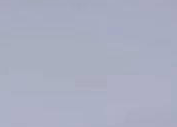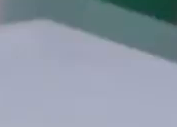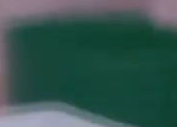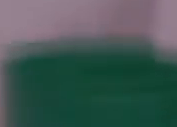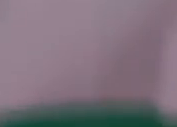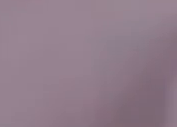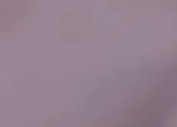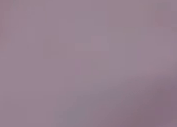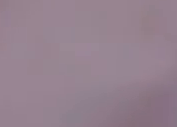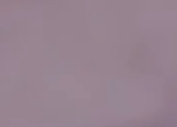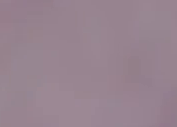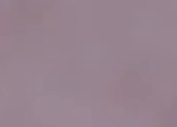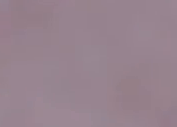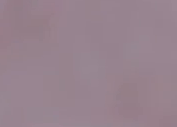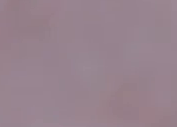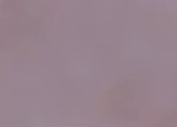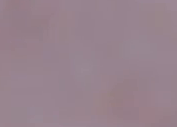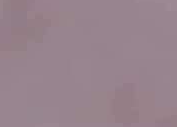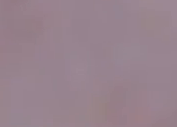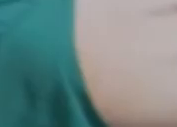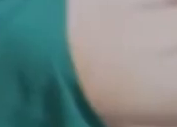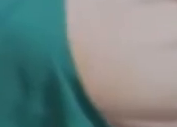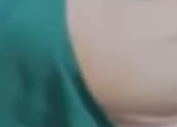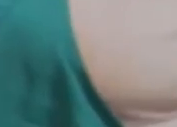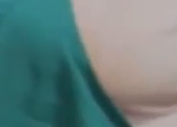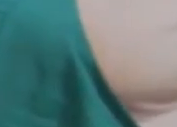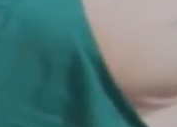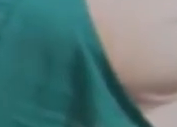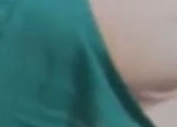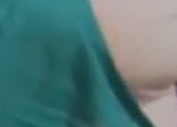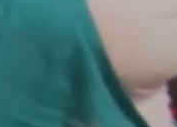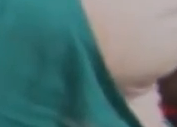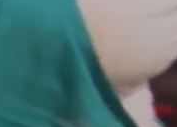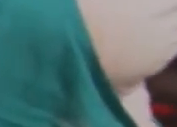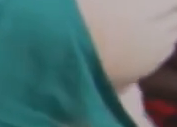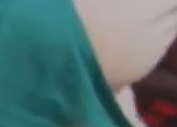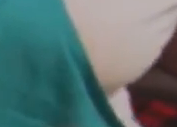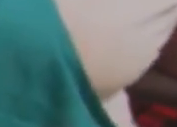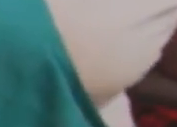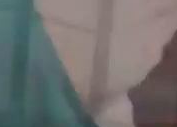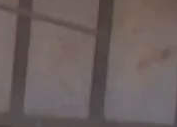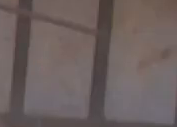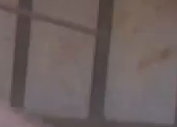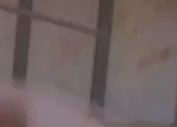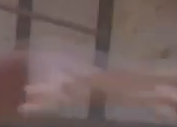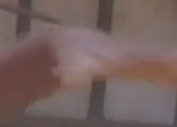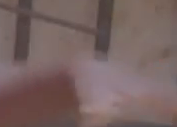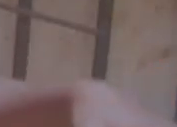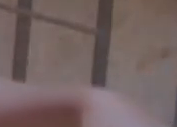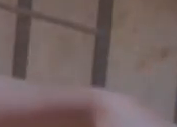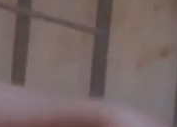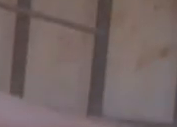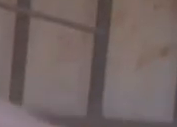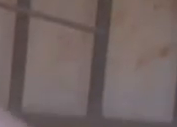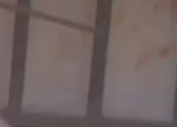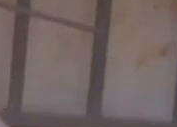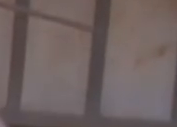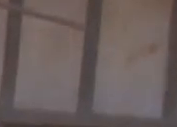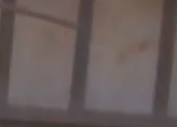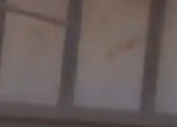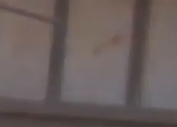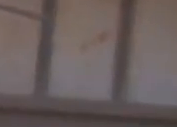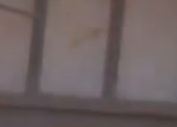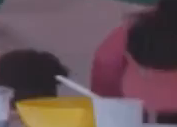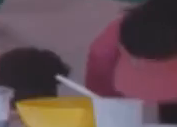Na tofauti basi vitamba zangu mbili. Kitamba gani imeokoa pesa kina mama? Napenda aerial kwa sababu mwosho wake